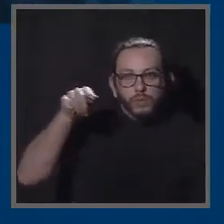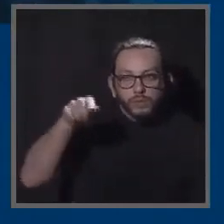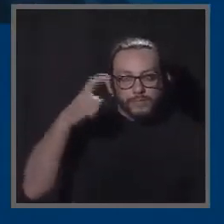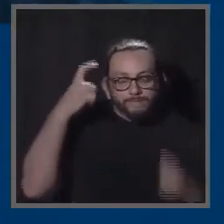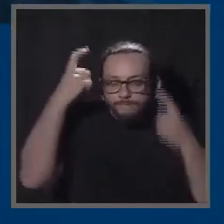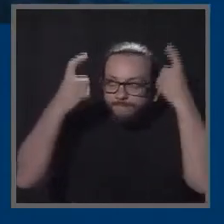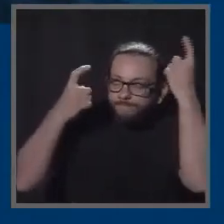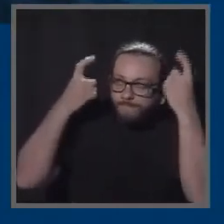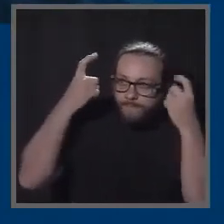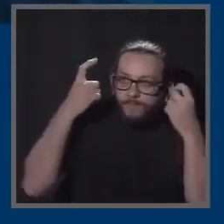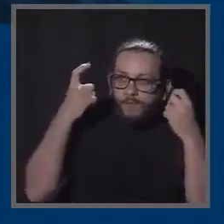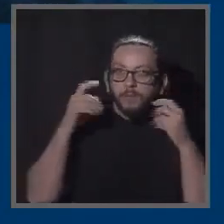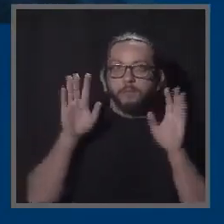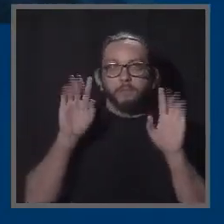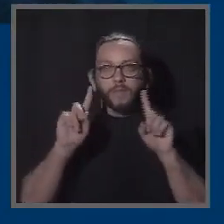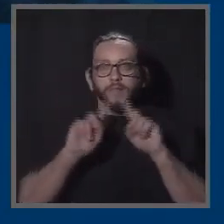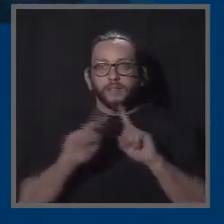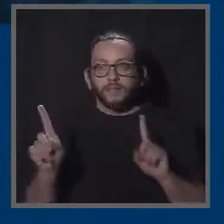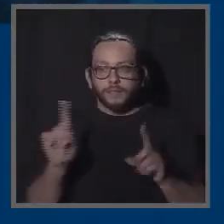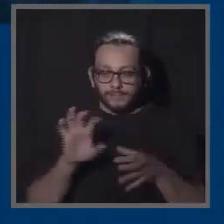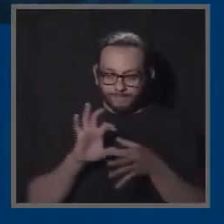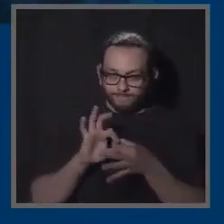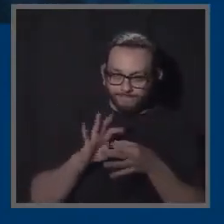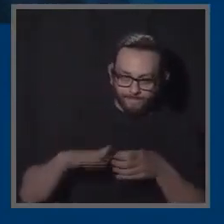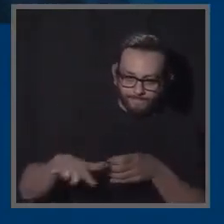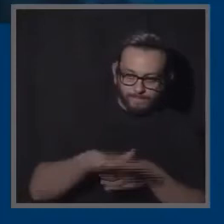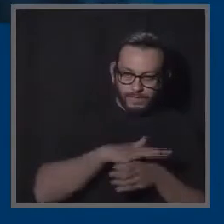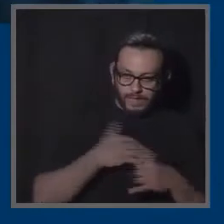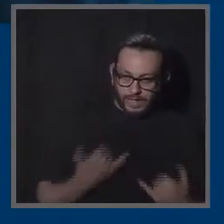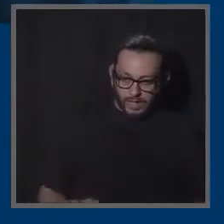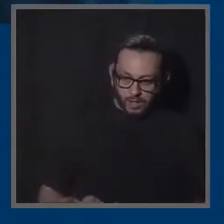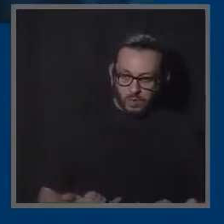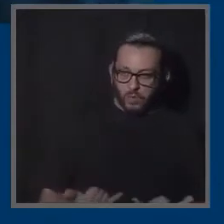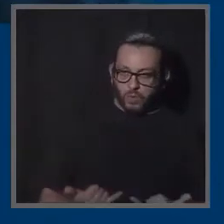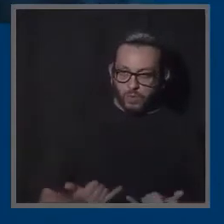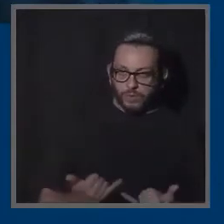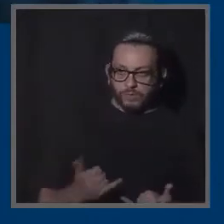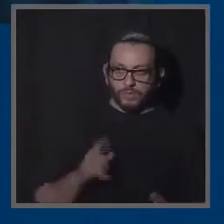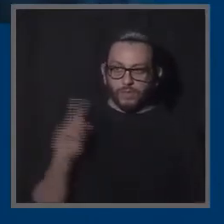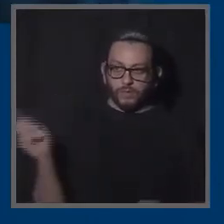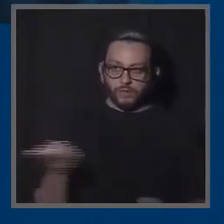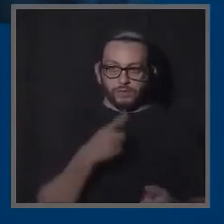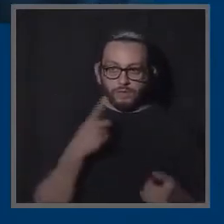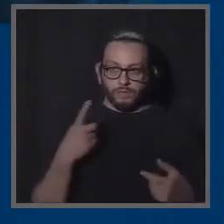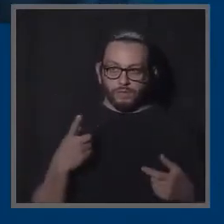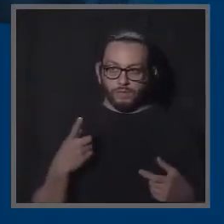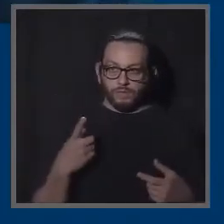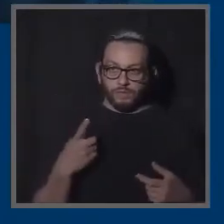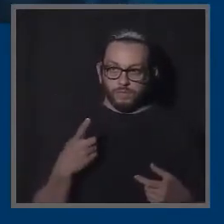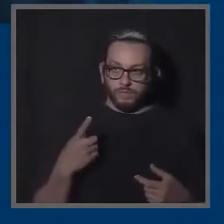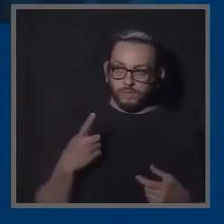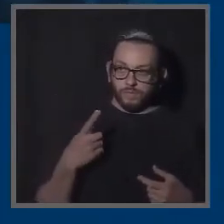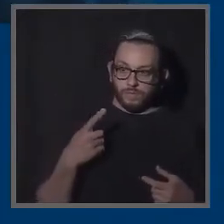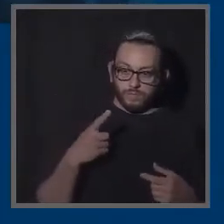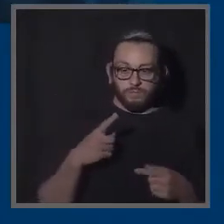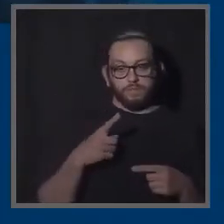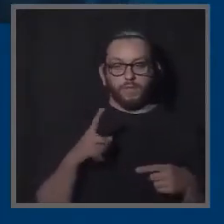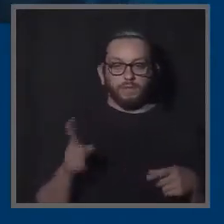the situation and what we've lived over the past 15 months. So what do you think, maybe to start with